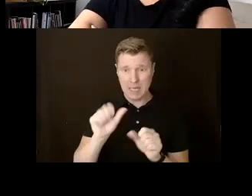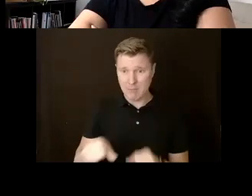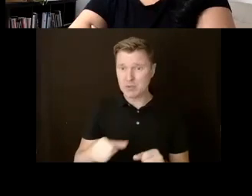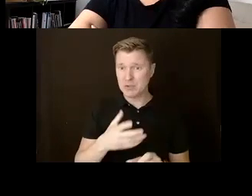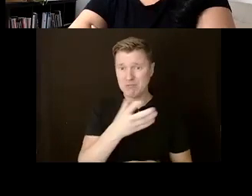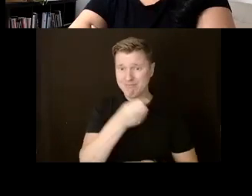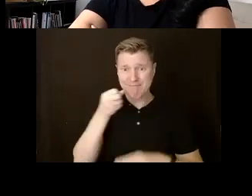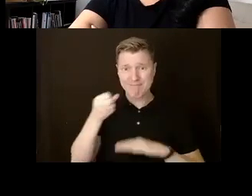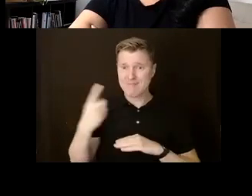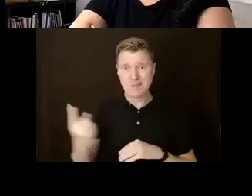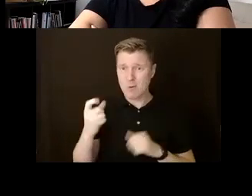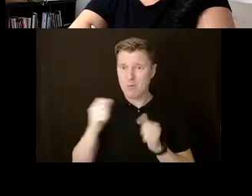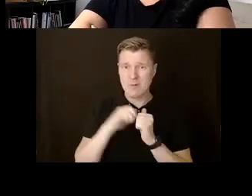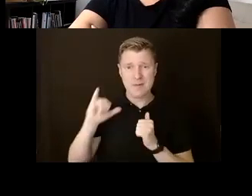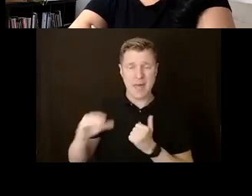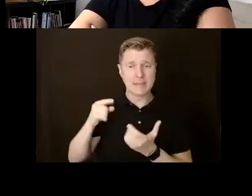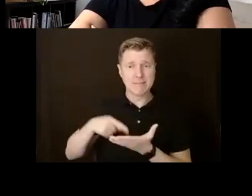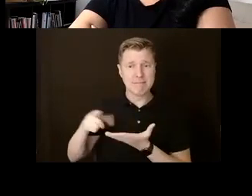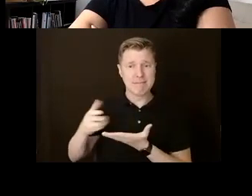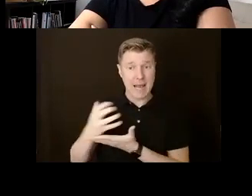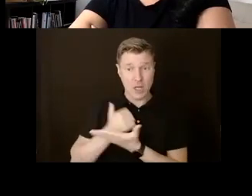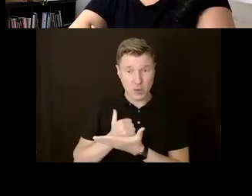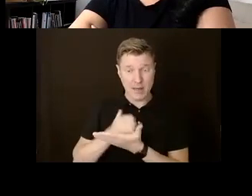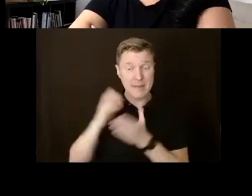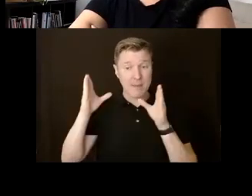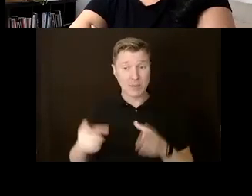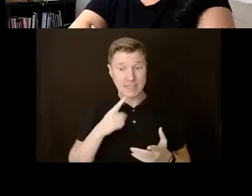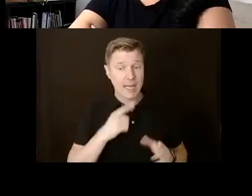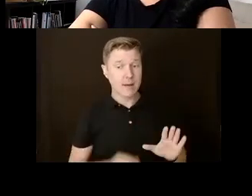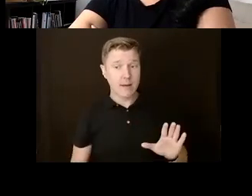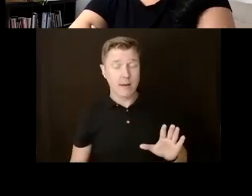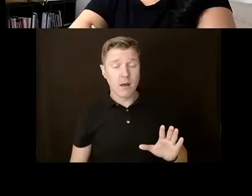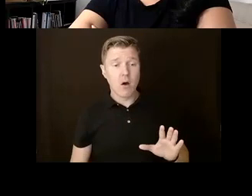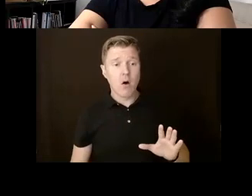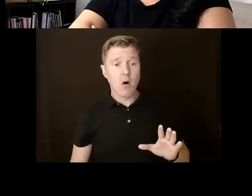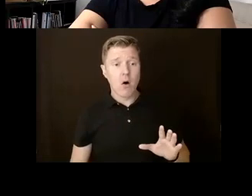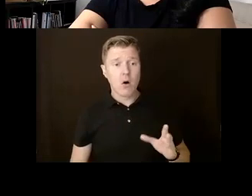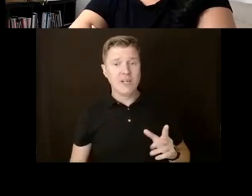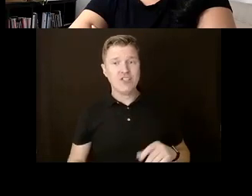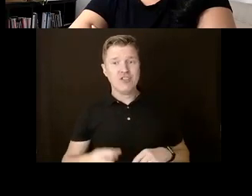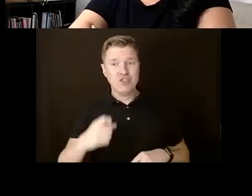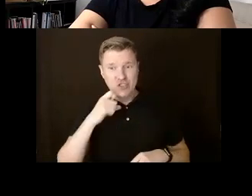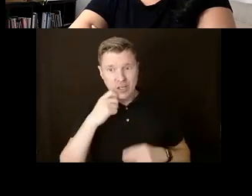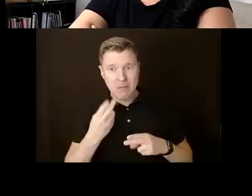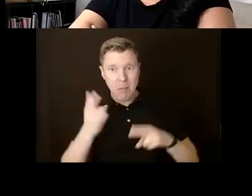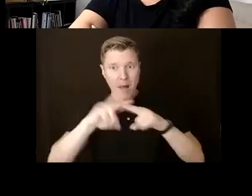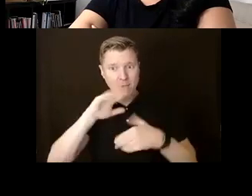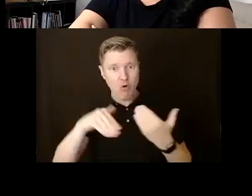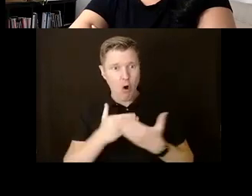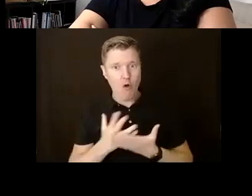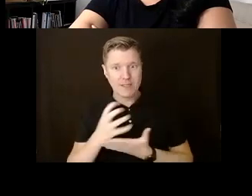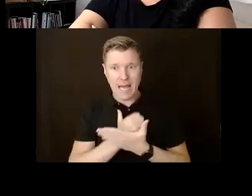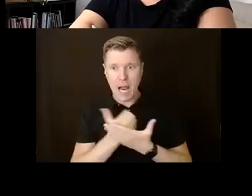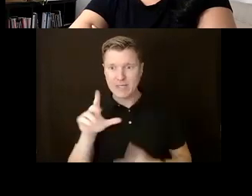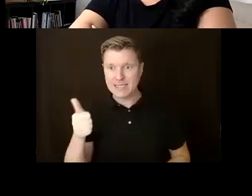for with that salary. And, the person was saying, we actually just bumped all the salaries, like 10 grand. And I